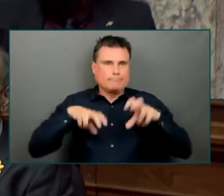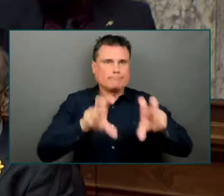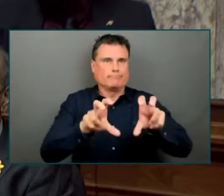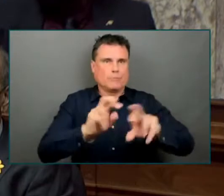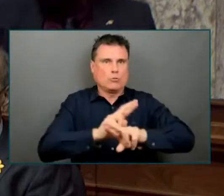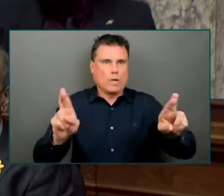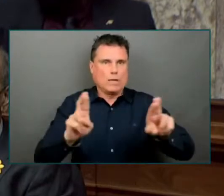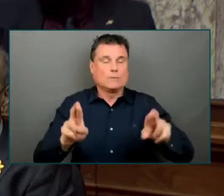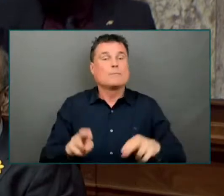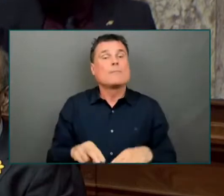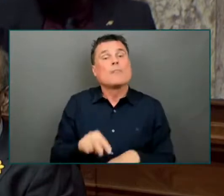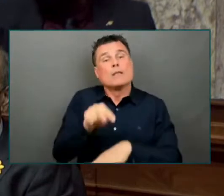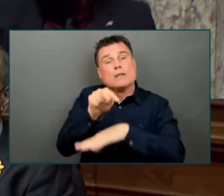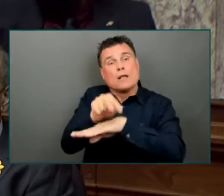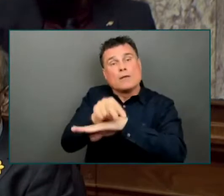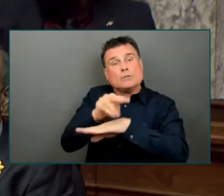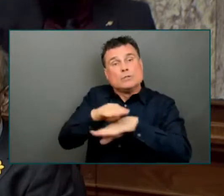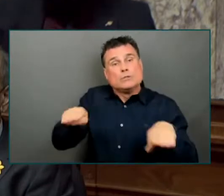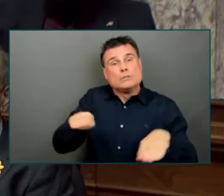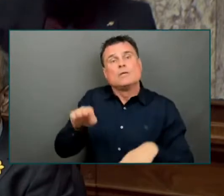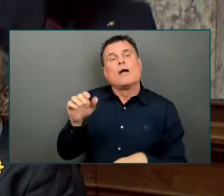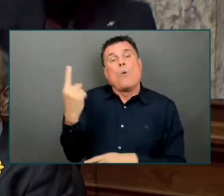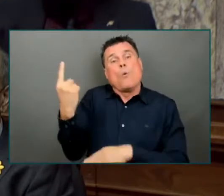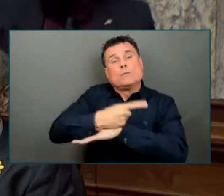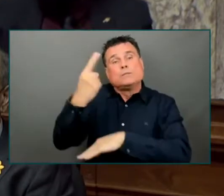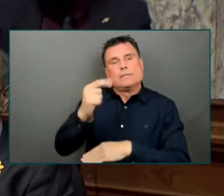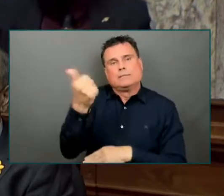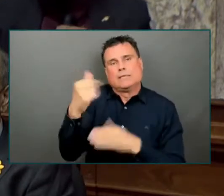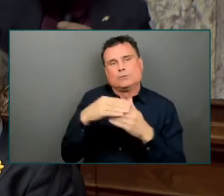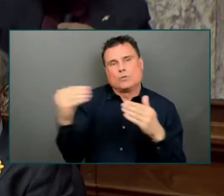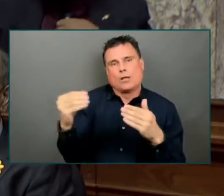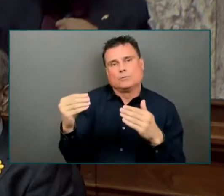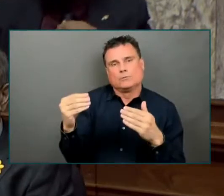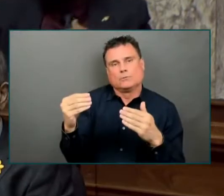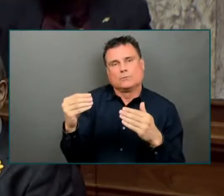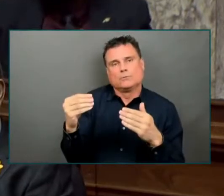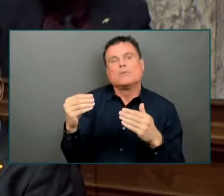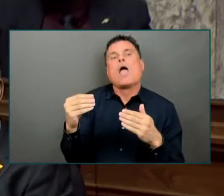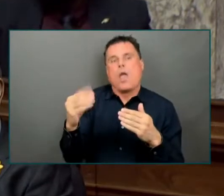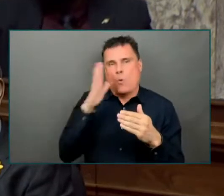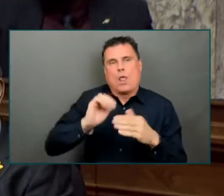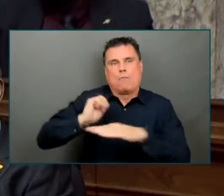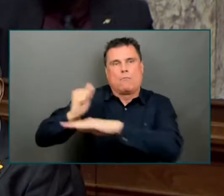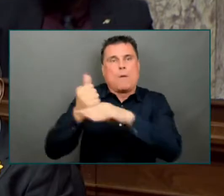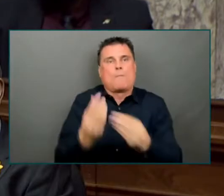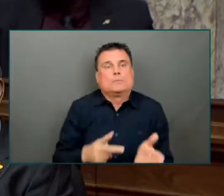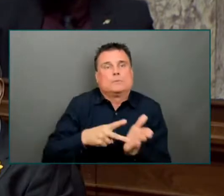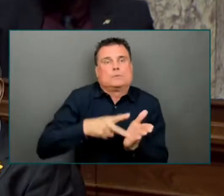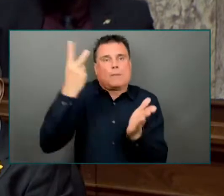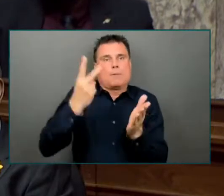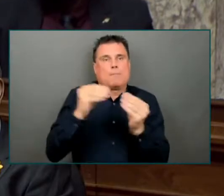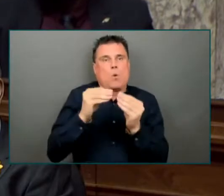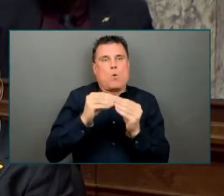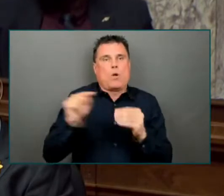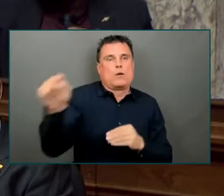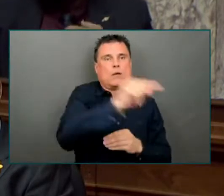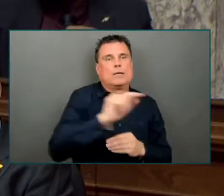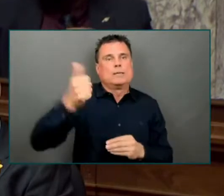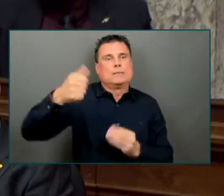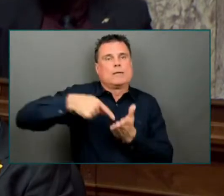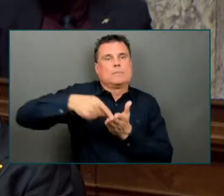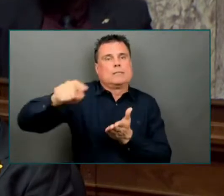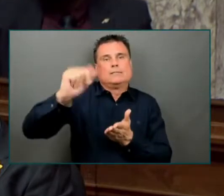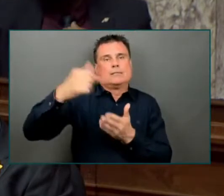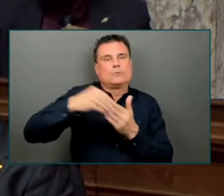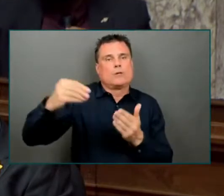This adds to the thousands of parents who are already saving up to $1,600 a month per child through our Childcare BC plan. And, Mr. Speaker, I